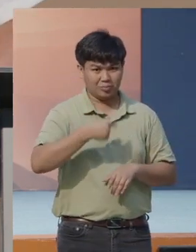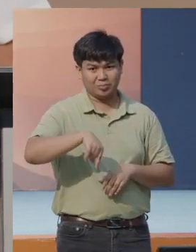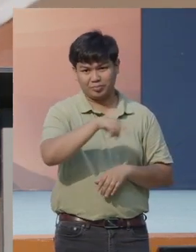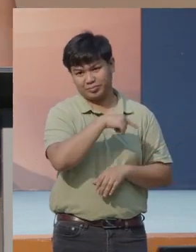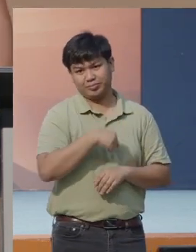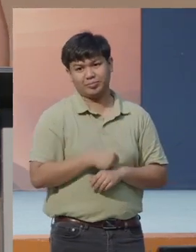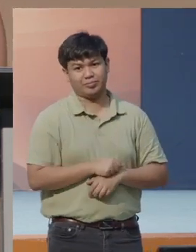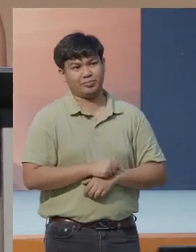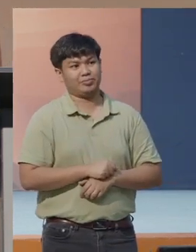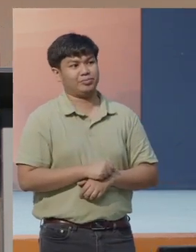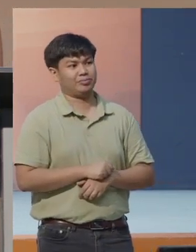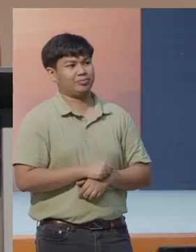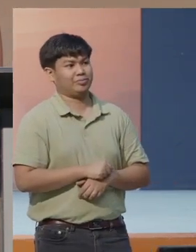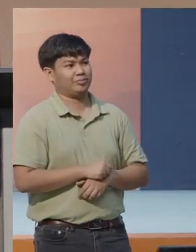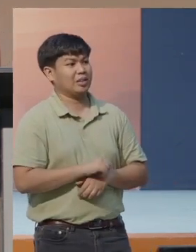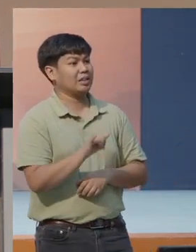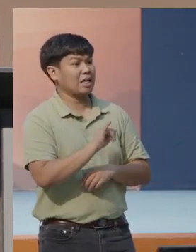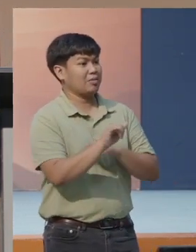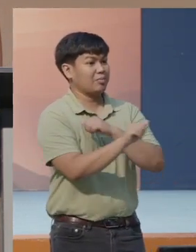nyo alam.